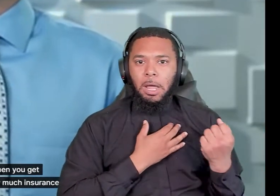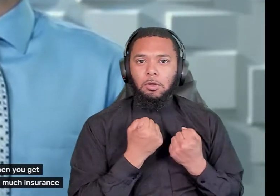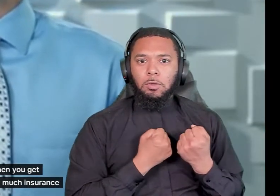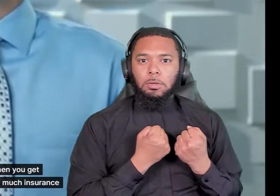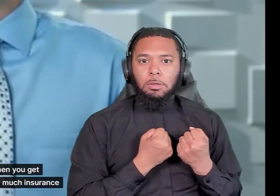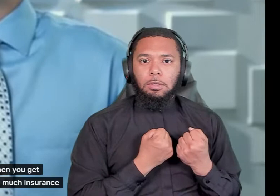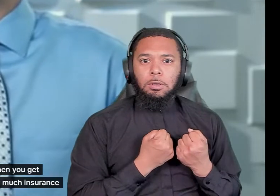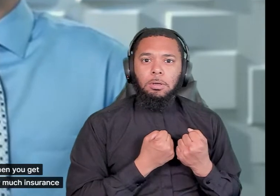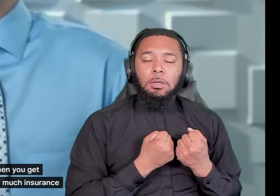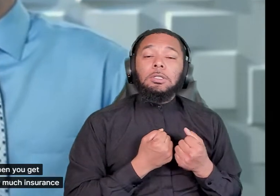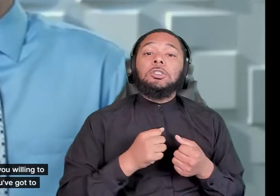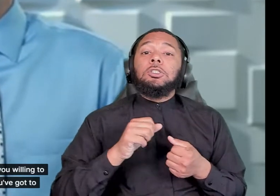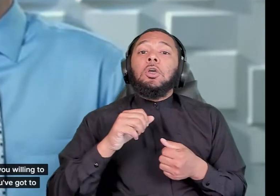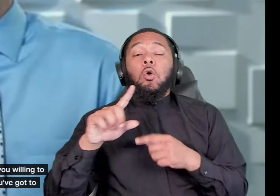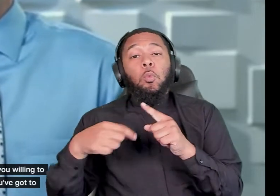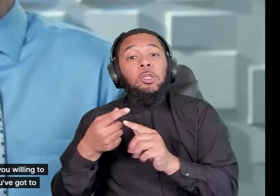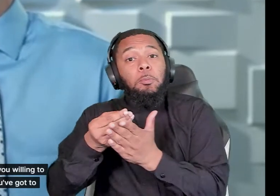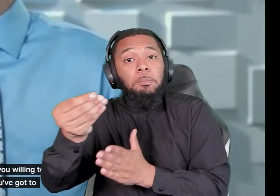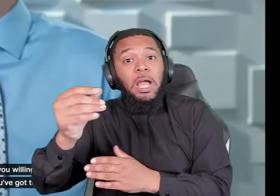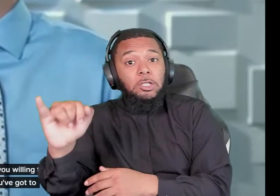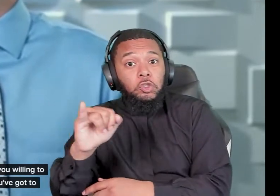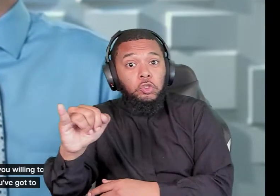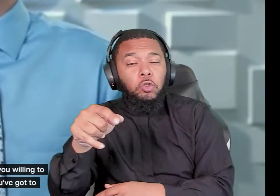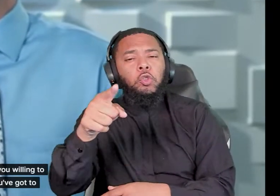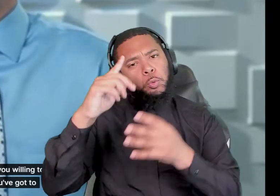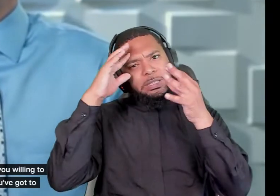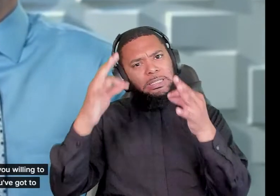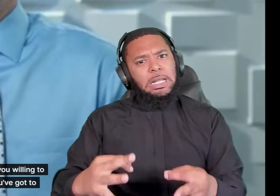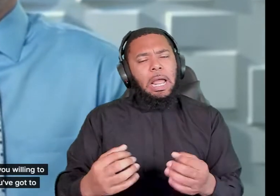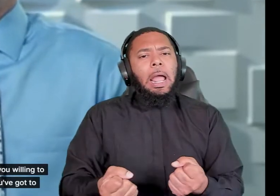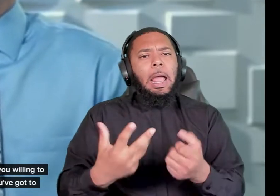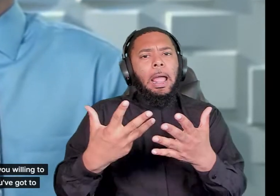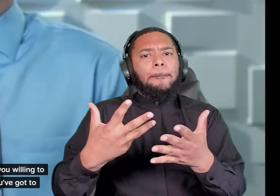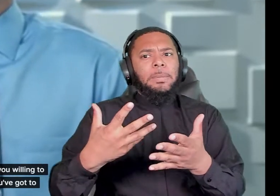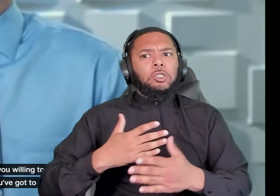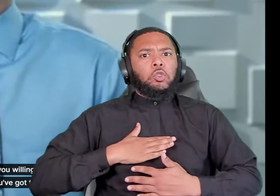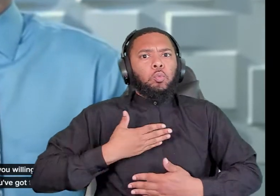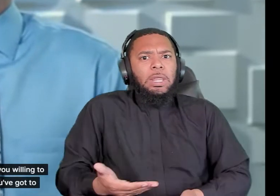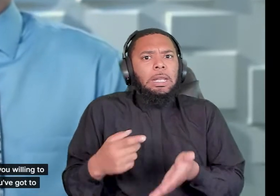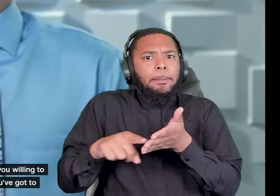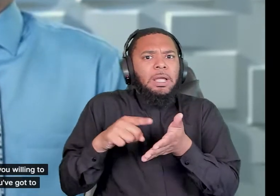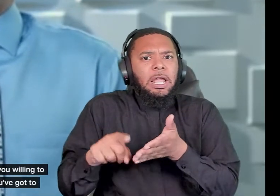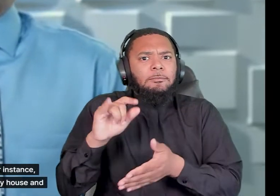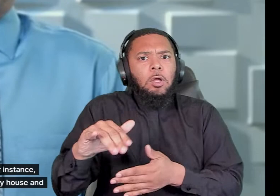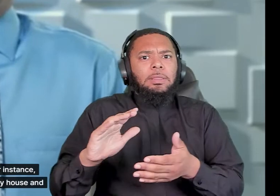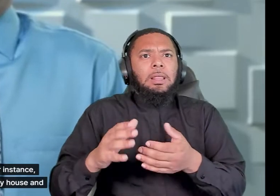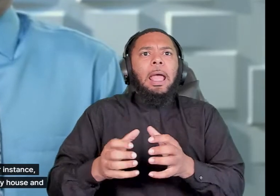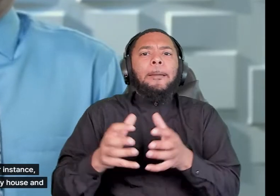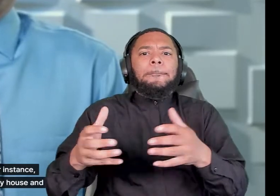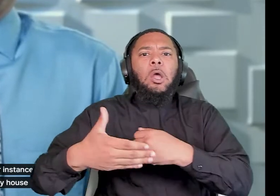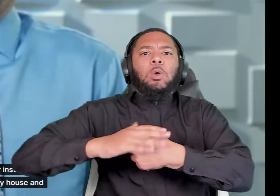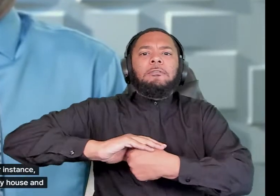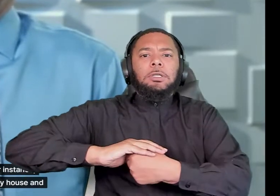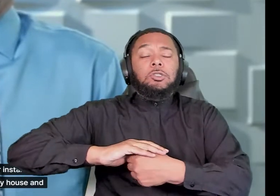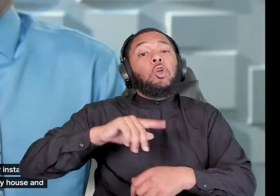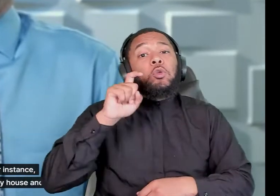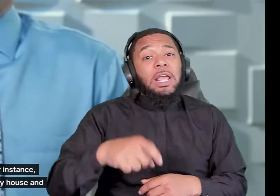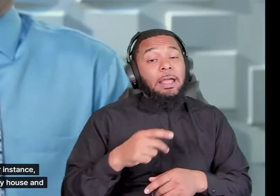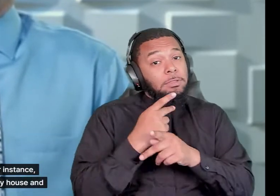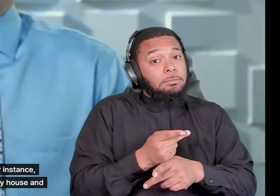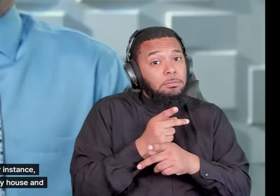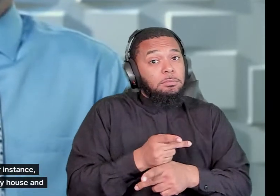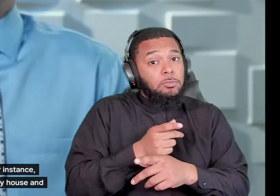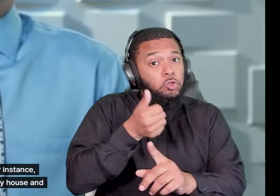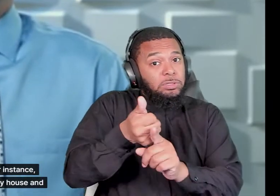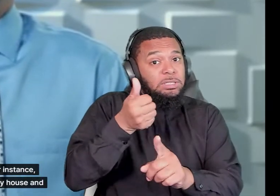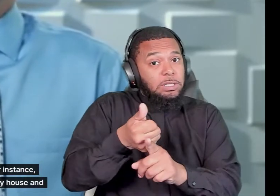insurance, you set how much insurance you want. How much are you willing to pay for? And so now you've got to cover yourself. So